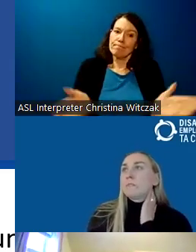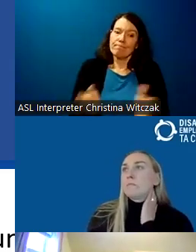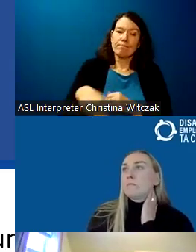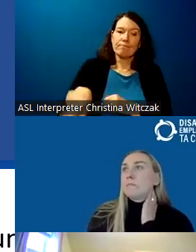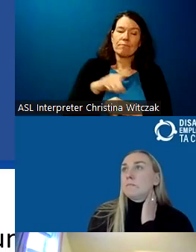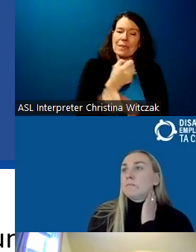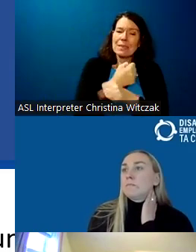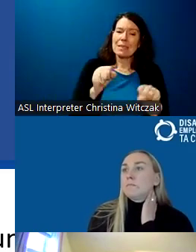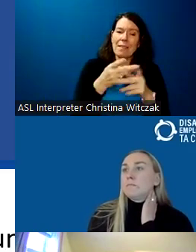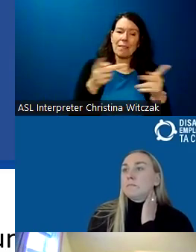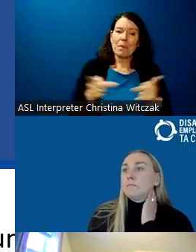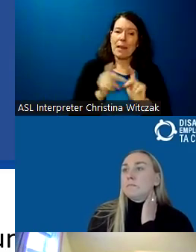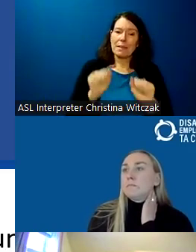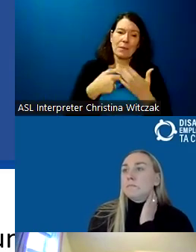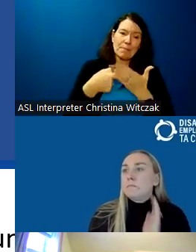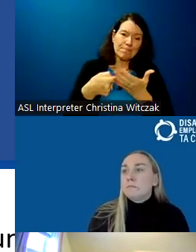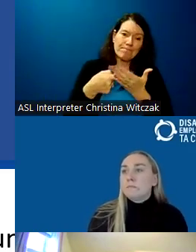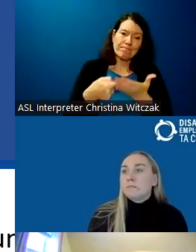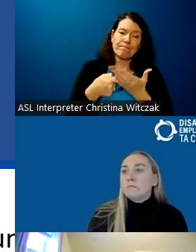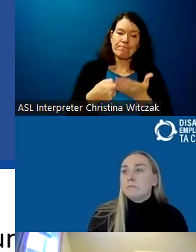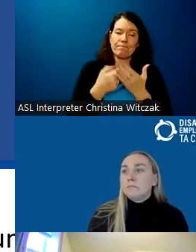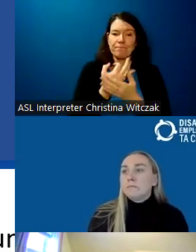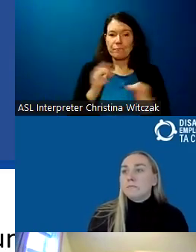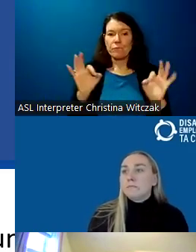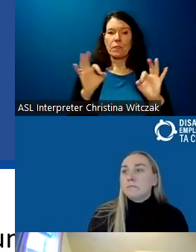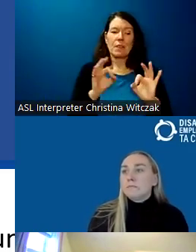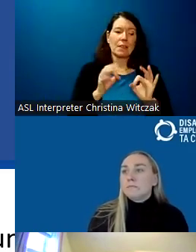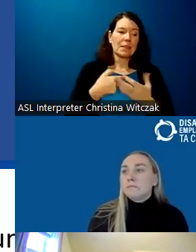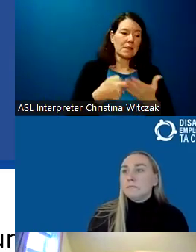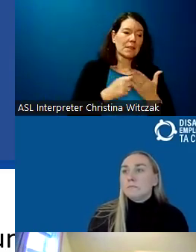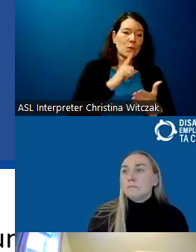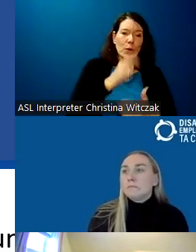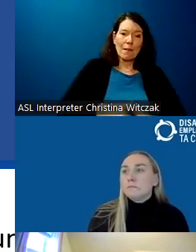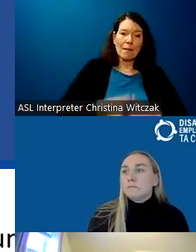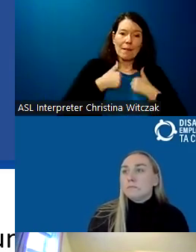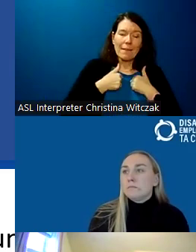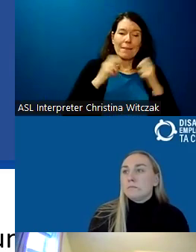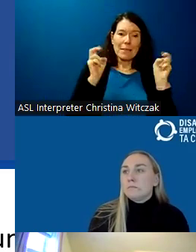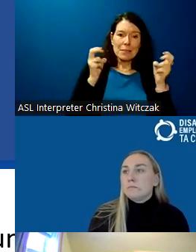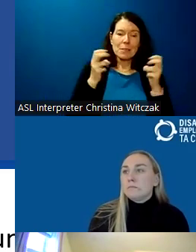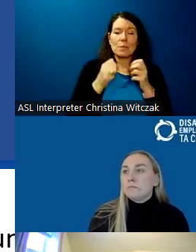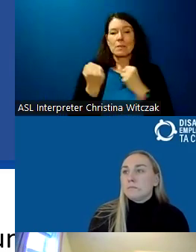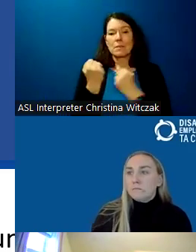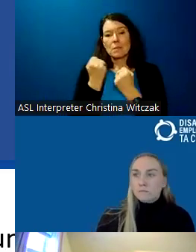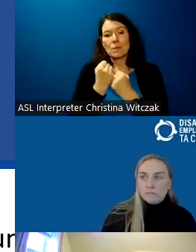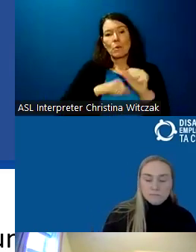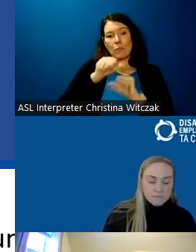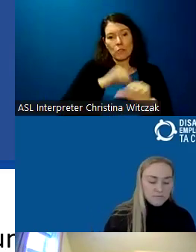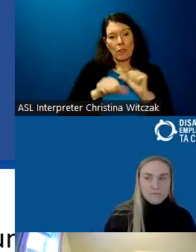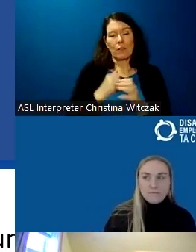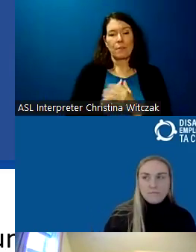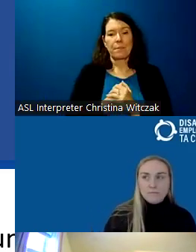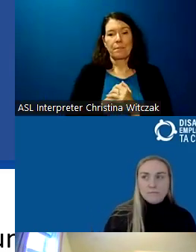a safe environment that we can talk through real life struggles and support each other to advance in any barriers that we may